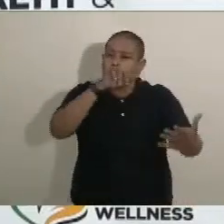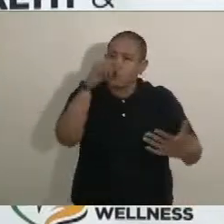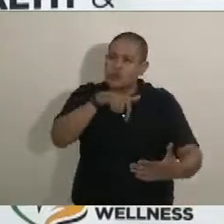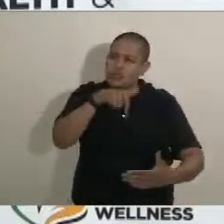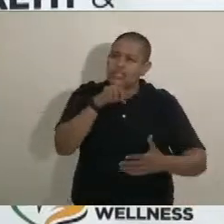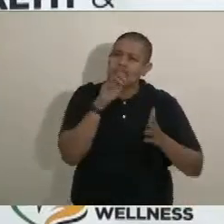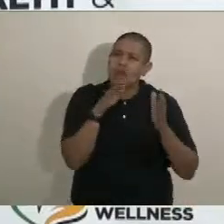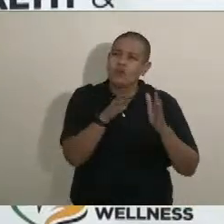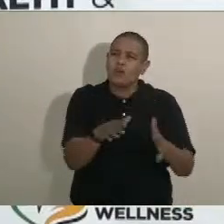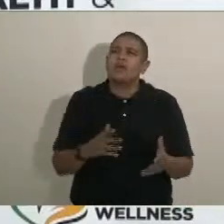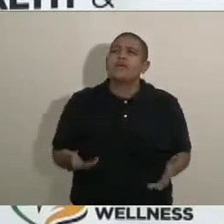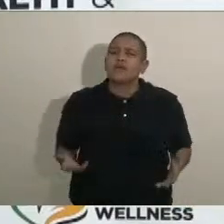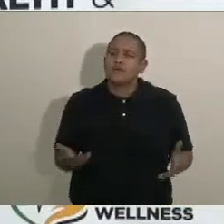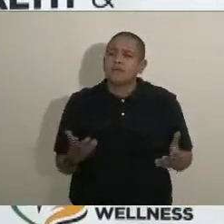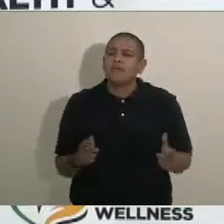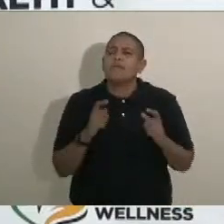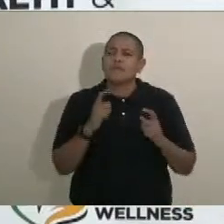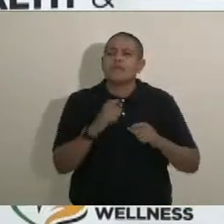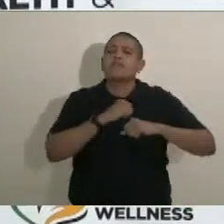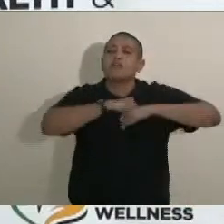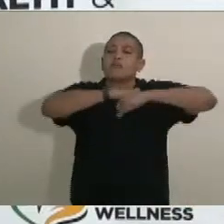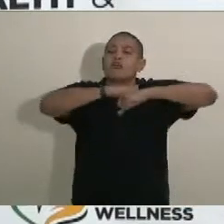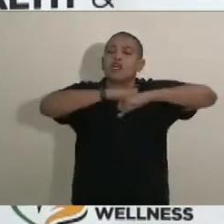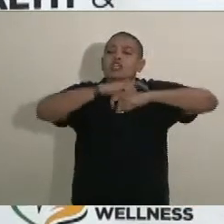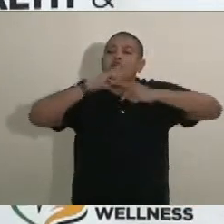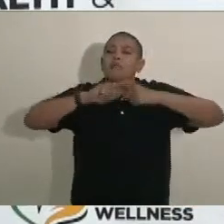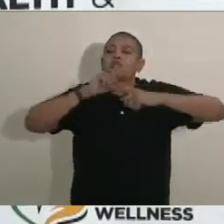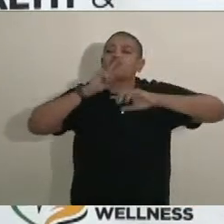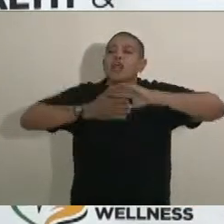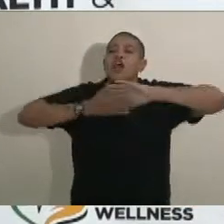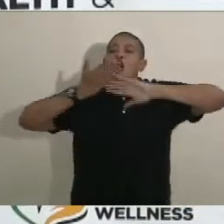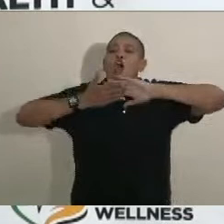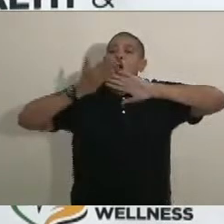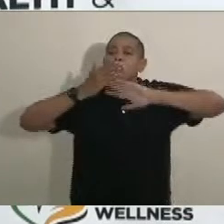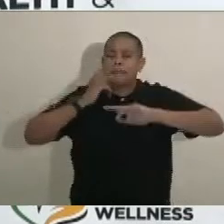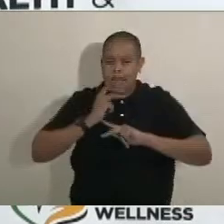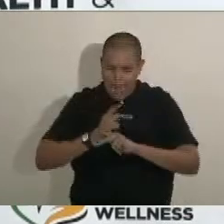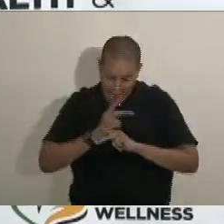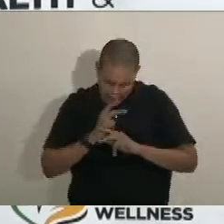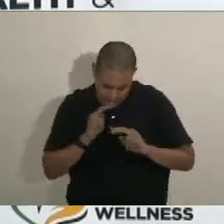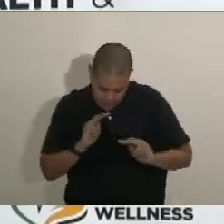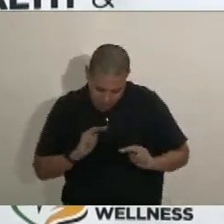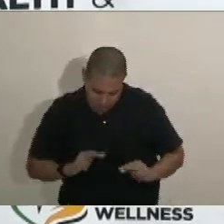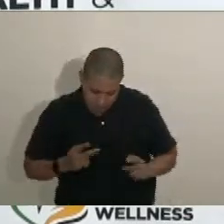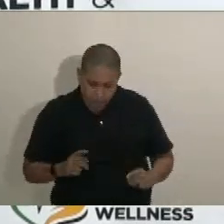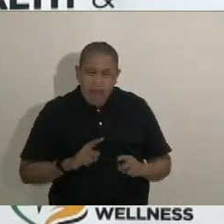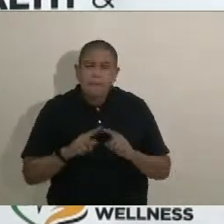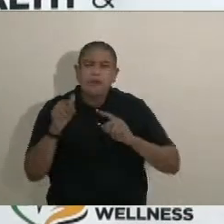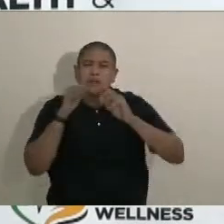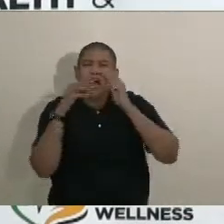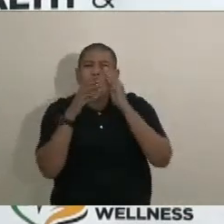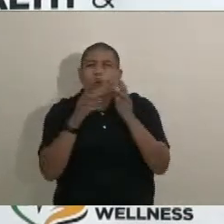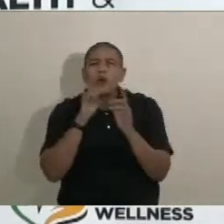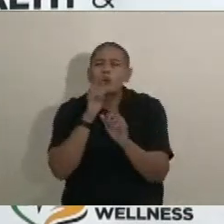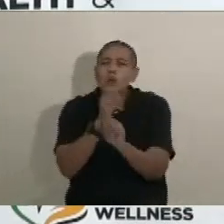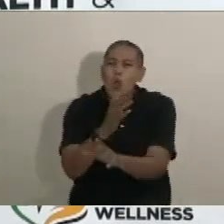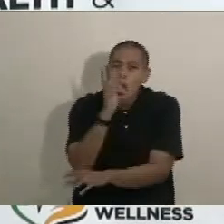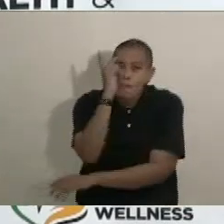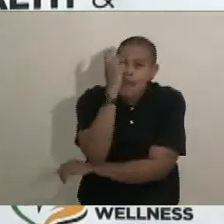a manner that gives protection and operates out of caution, but not in a manner that raises